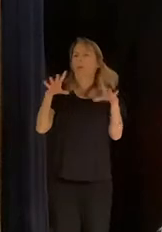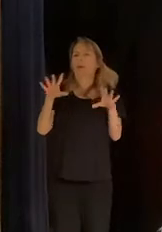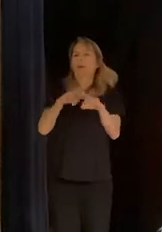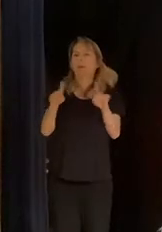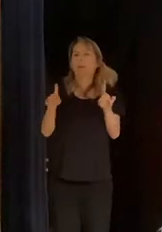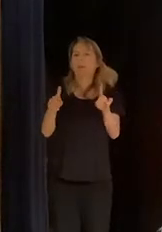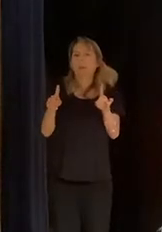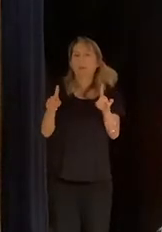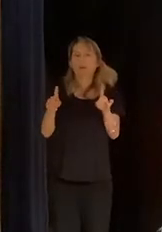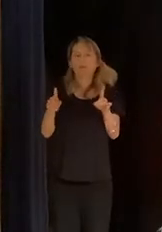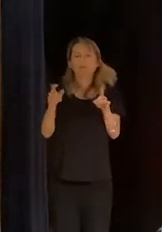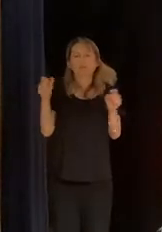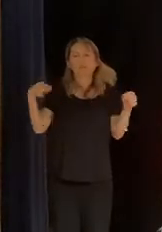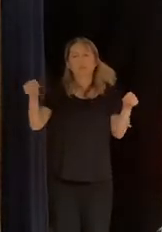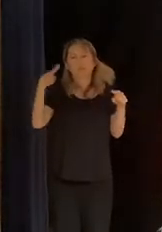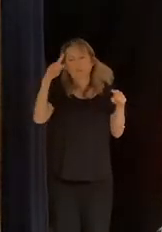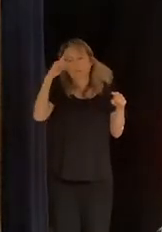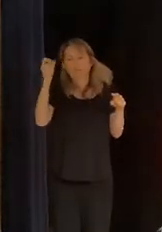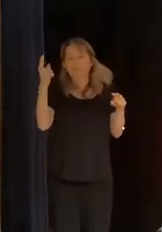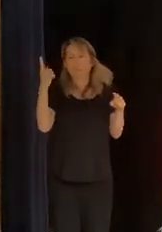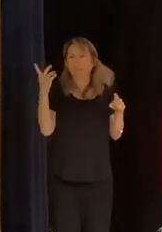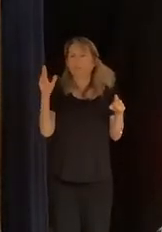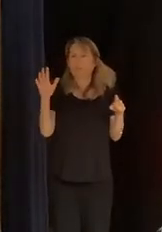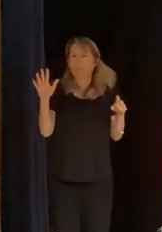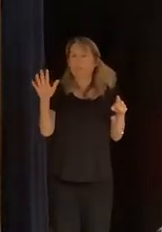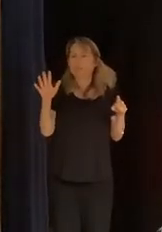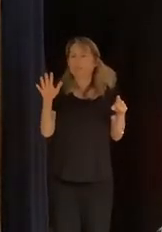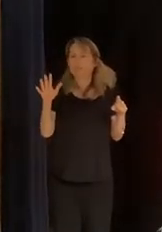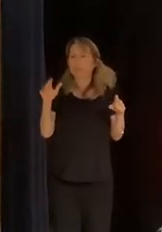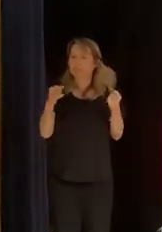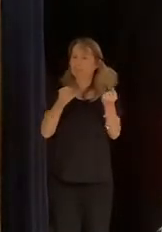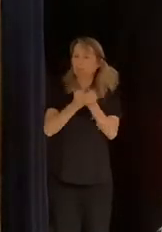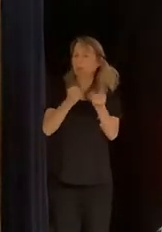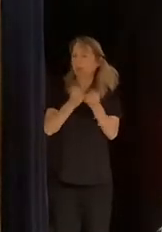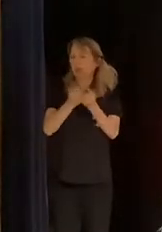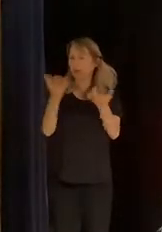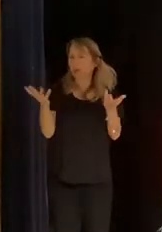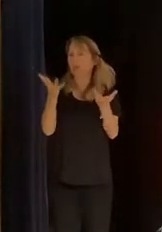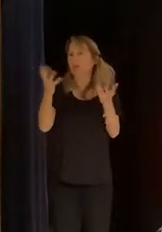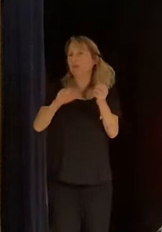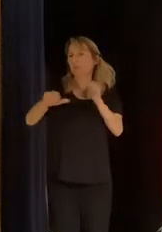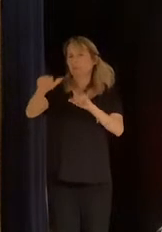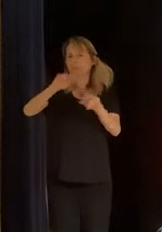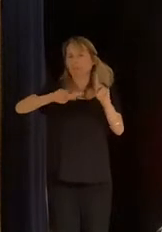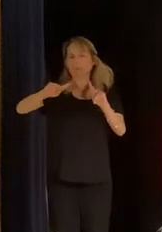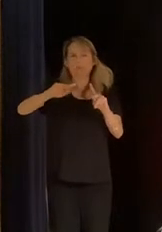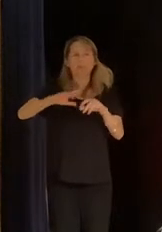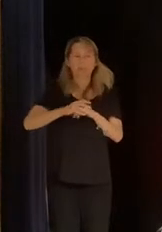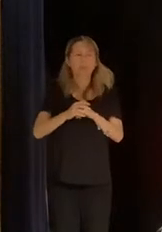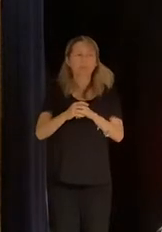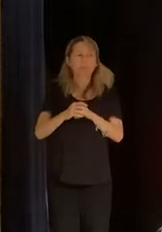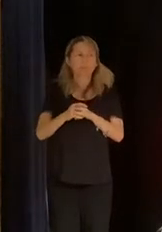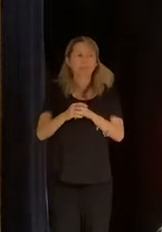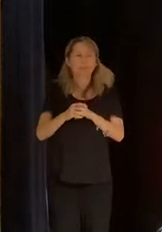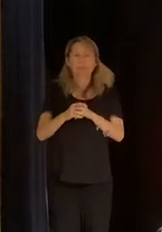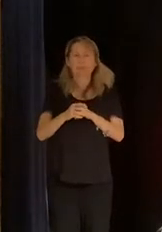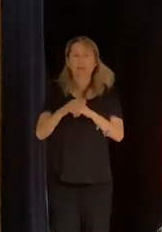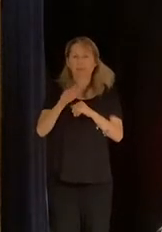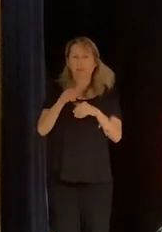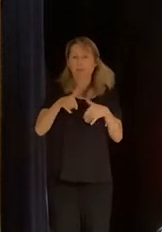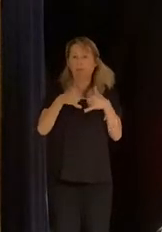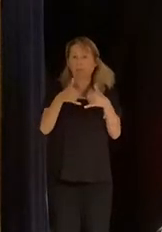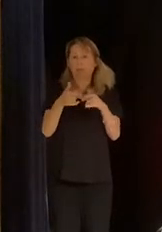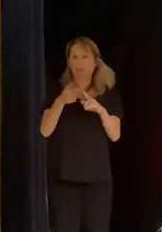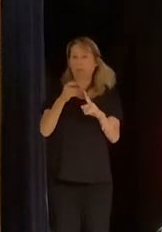but is consistent there to support and encourage all those around him. This award is funded by the city